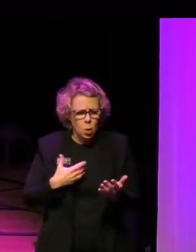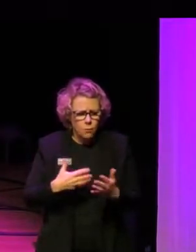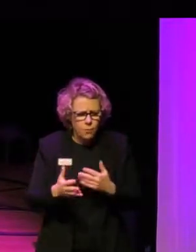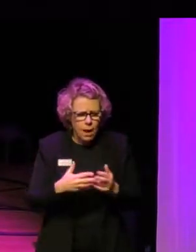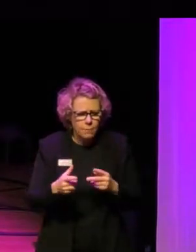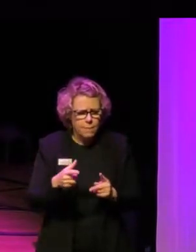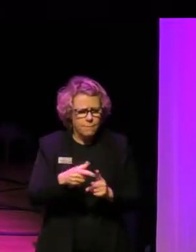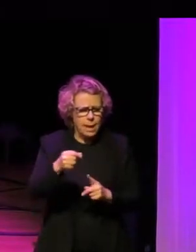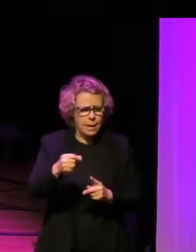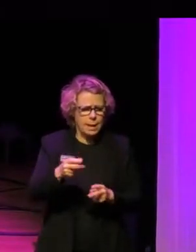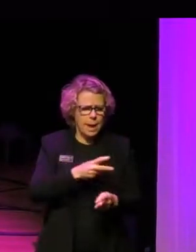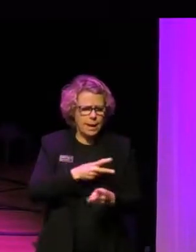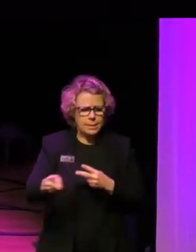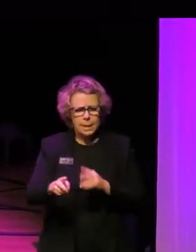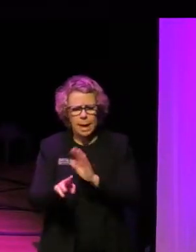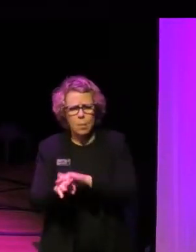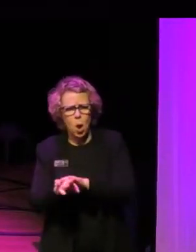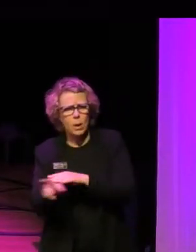extremism?